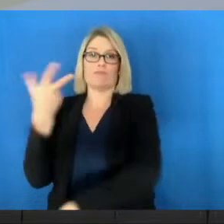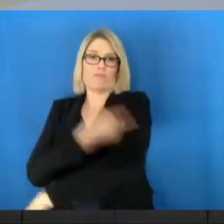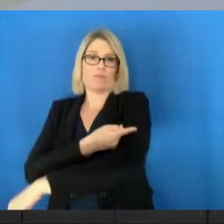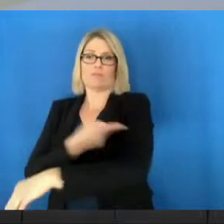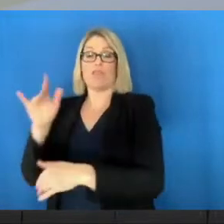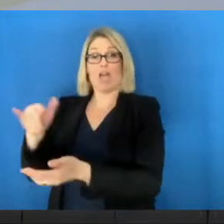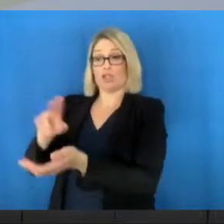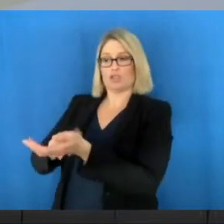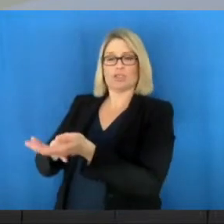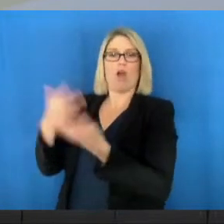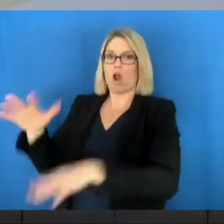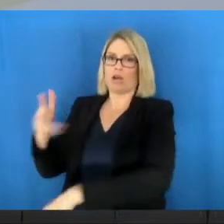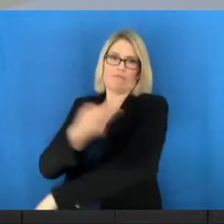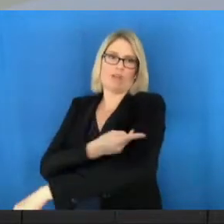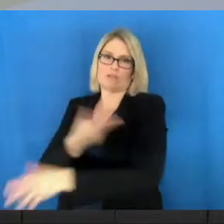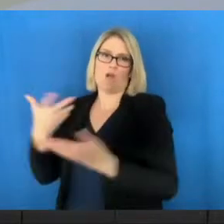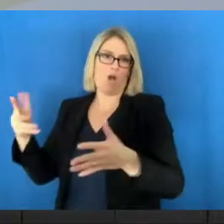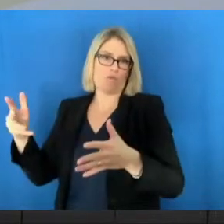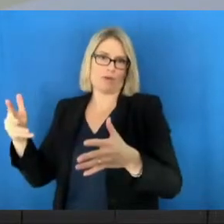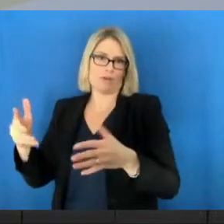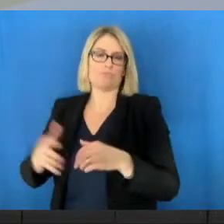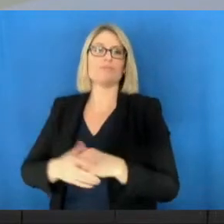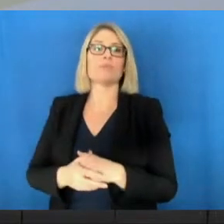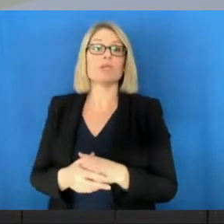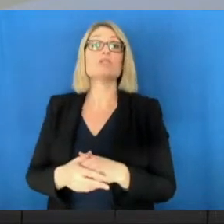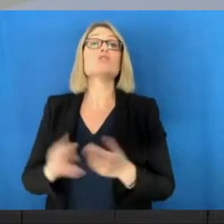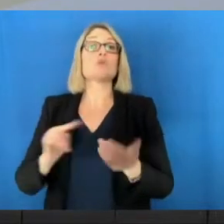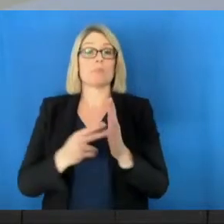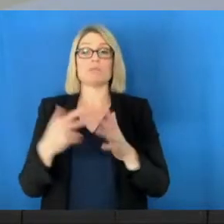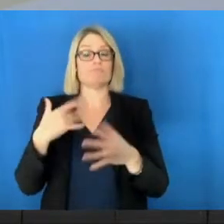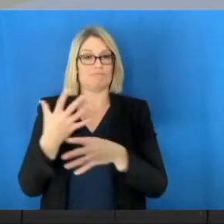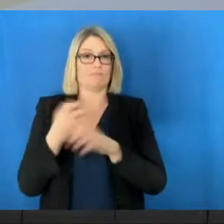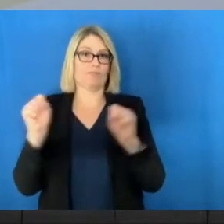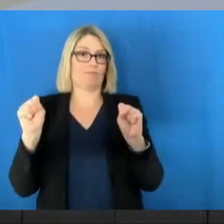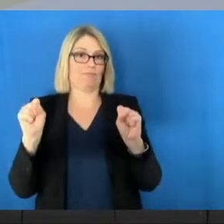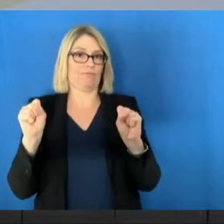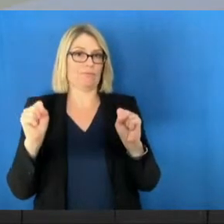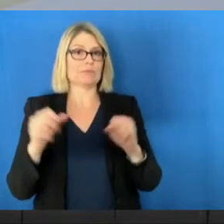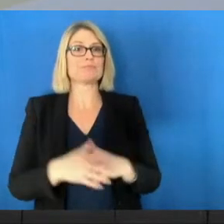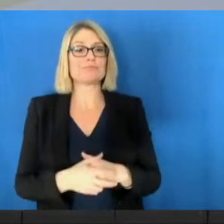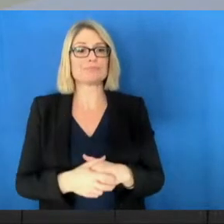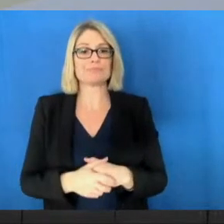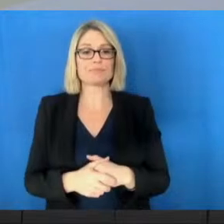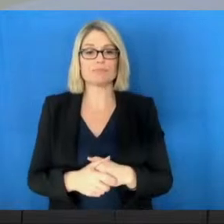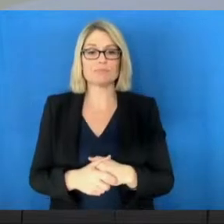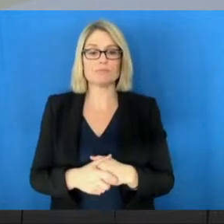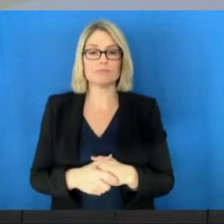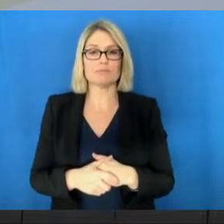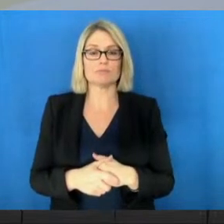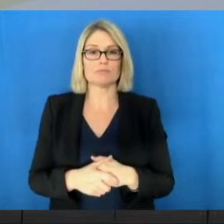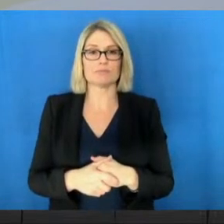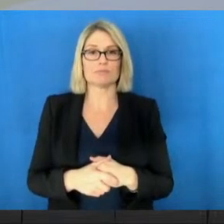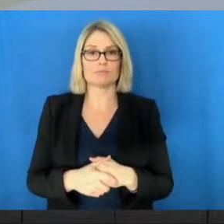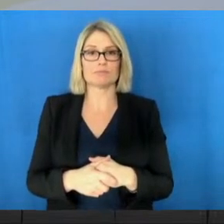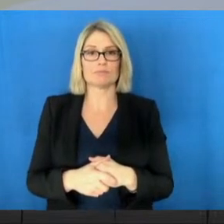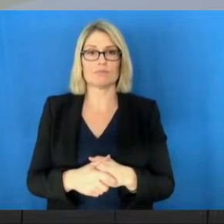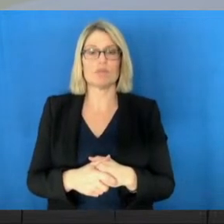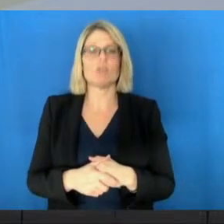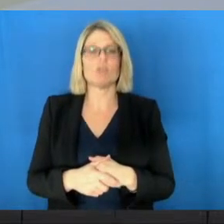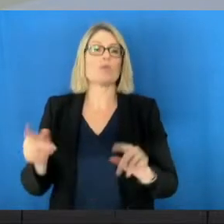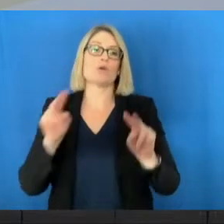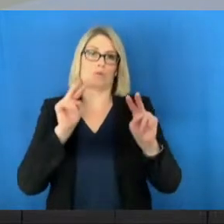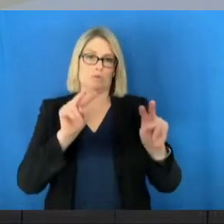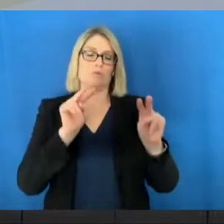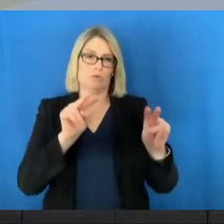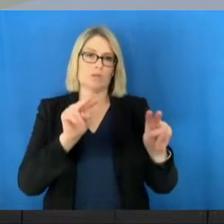of course, to make sure they're also covered. So it's, I think they're looking forward to